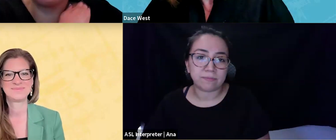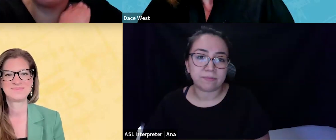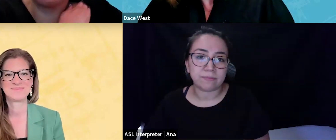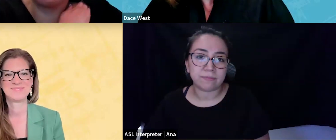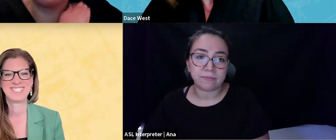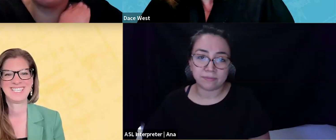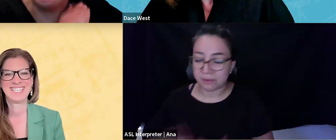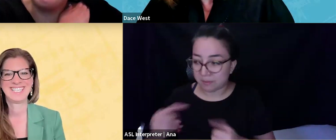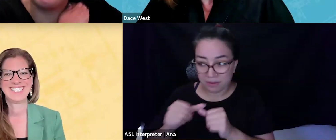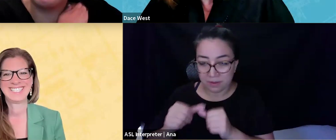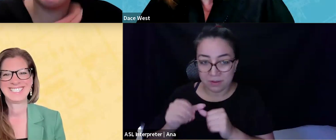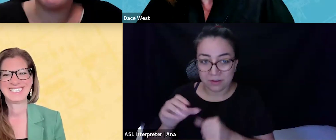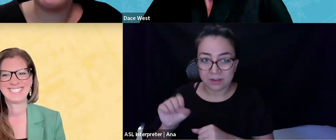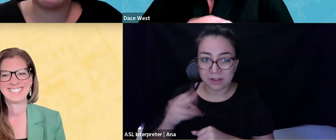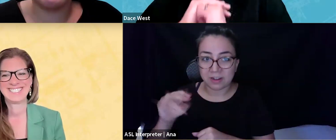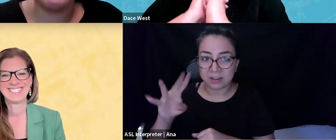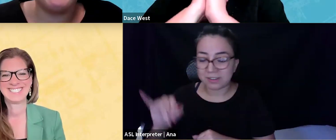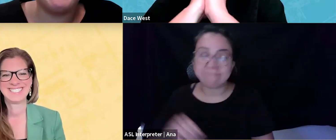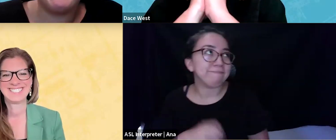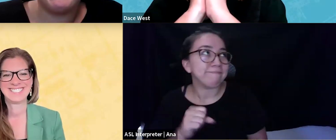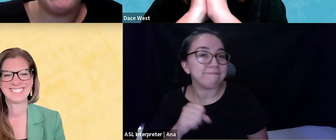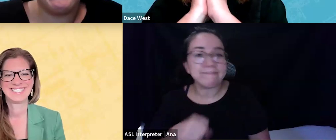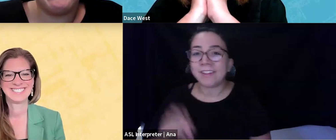You want me to just keep going, Sachi? Okay.